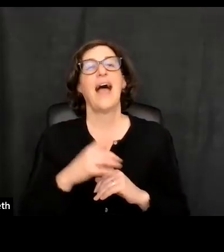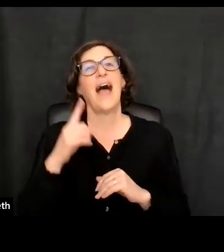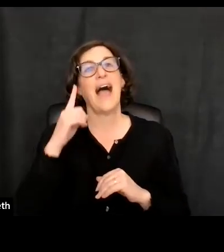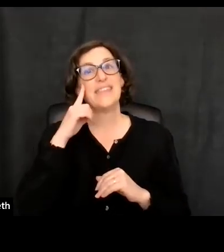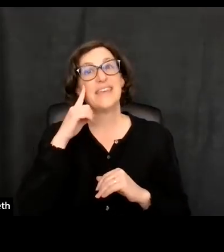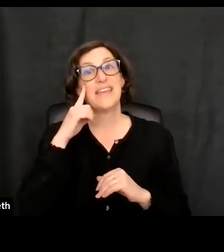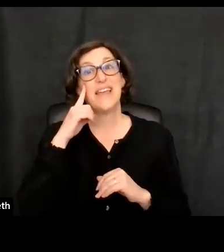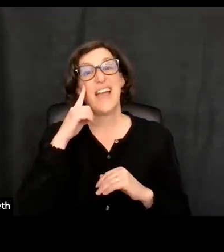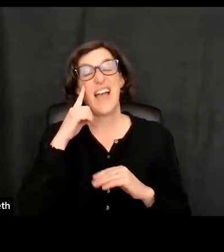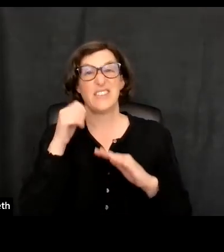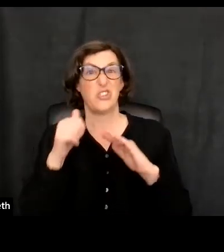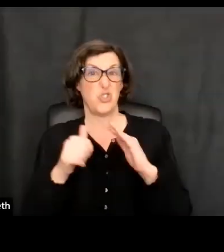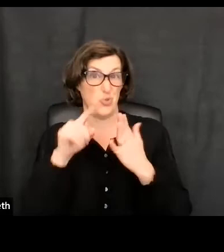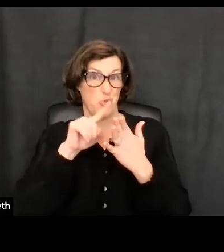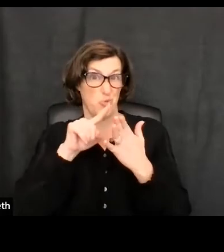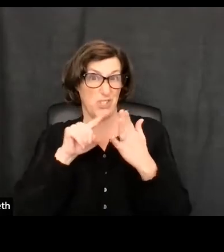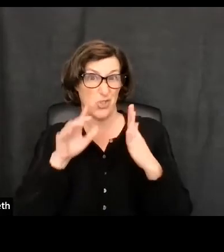a junior researcher,